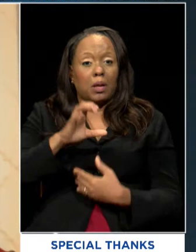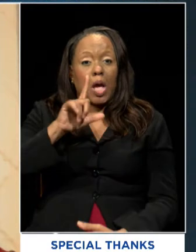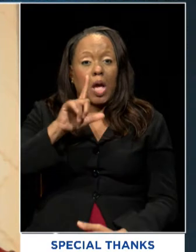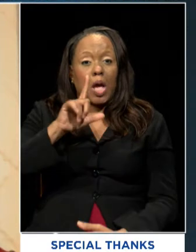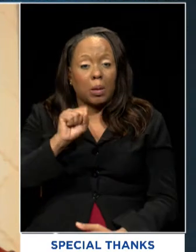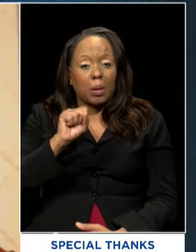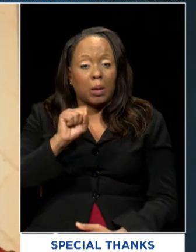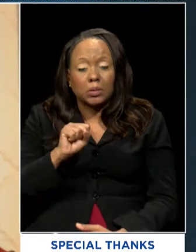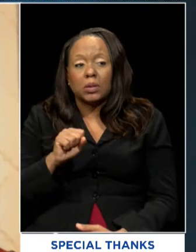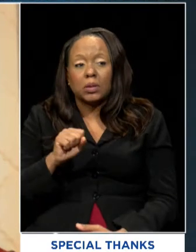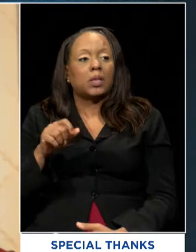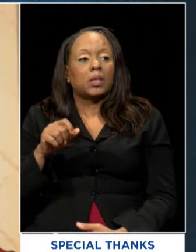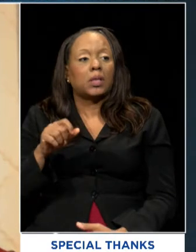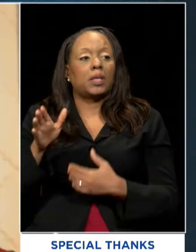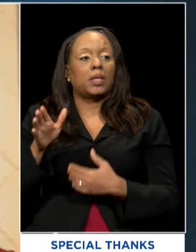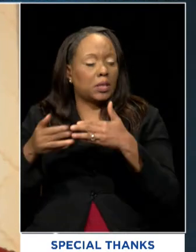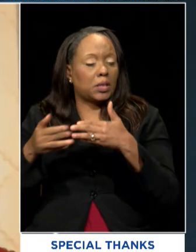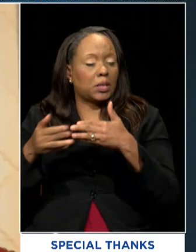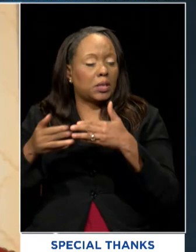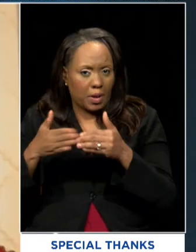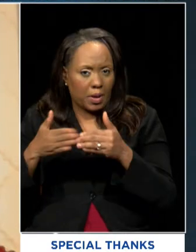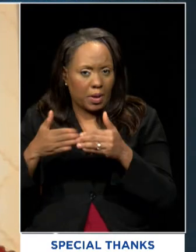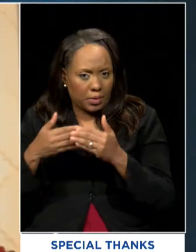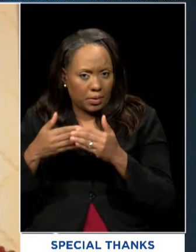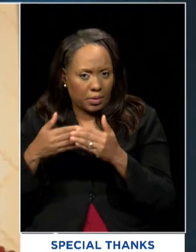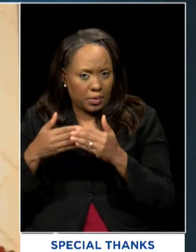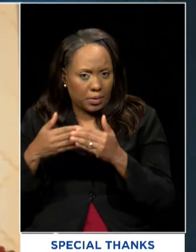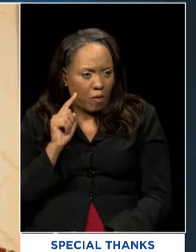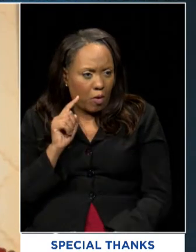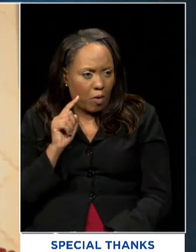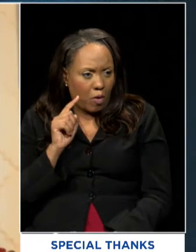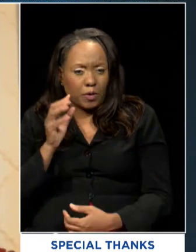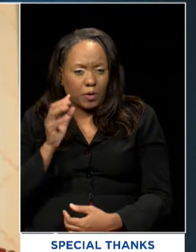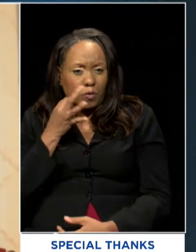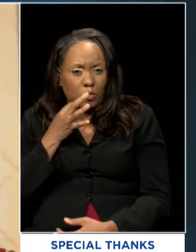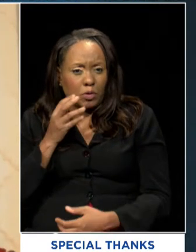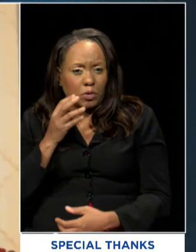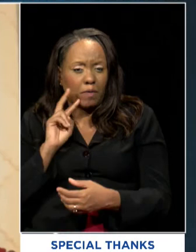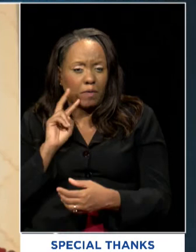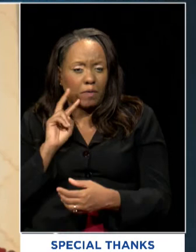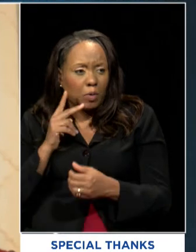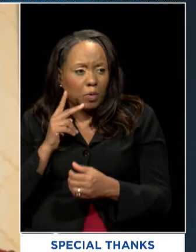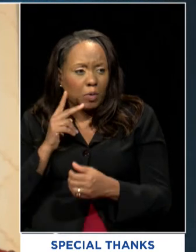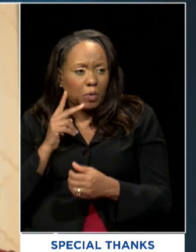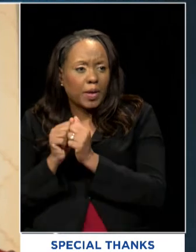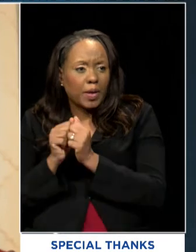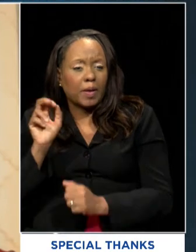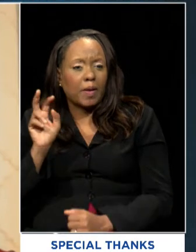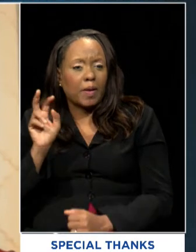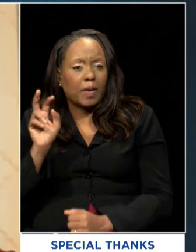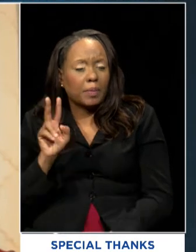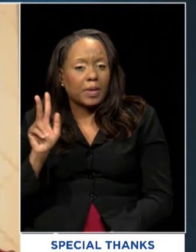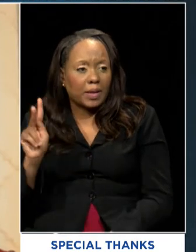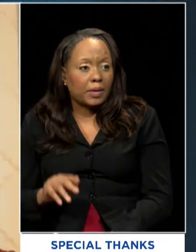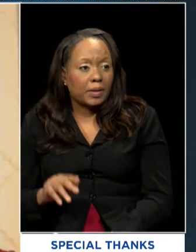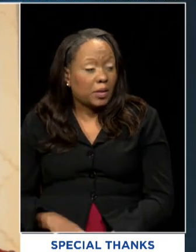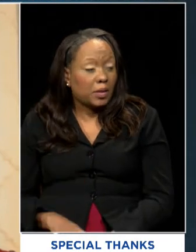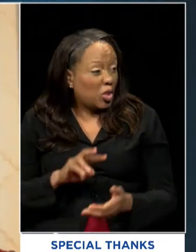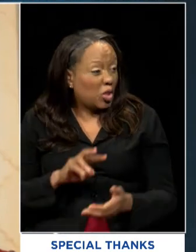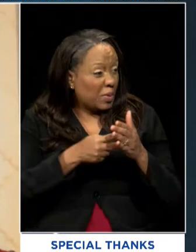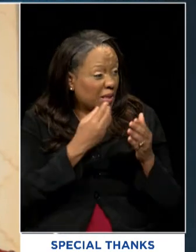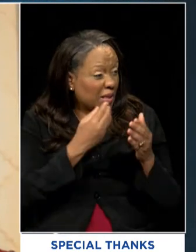vegetables. Then they should avoid these things. I'm asking if they are indeed